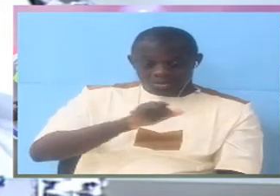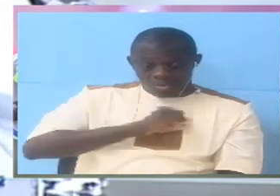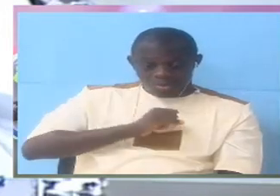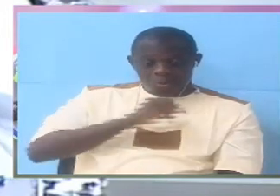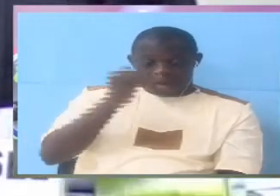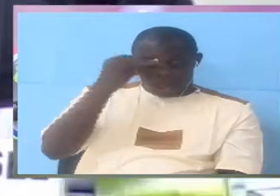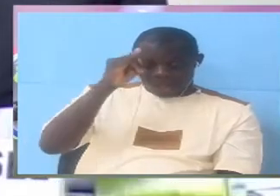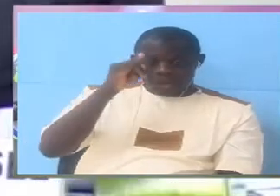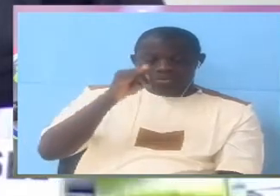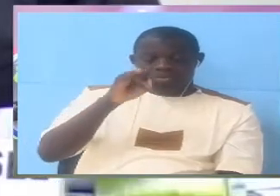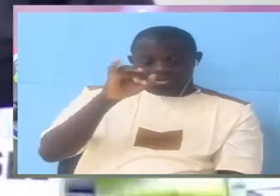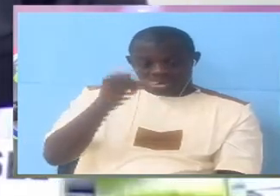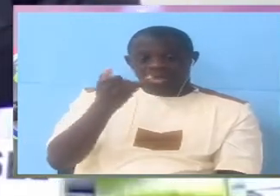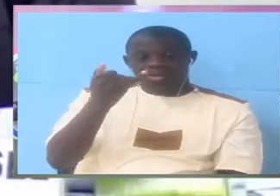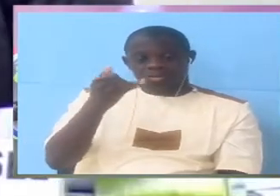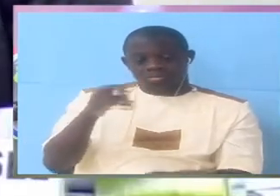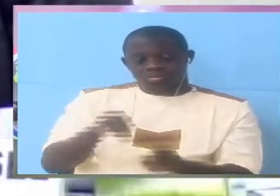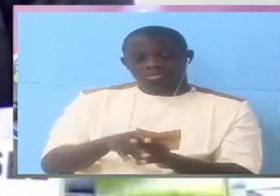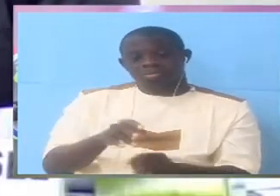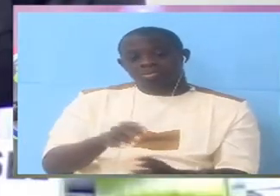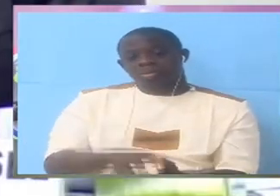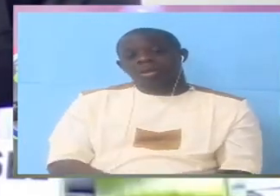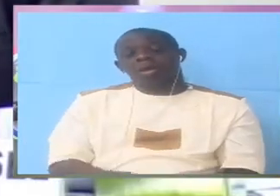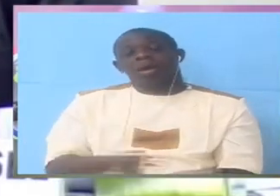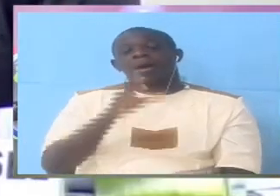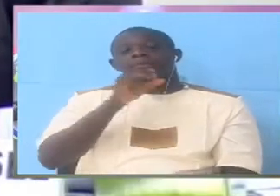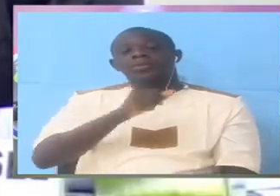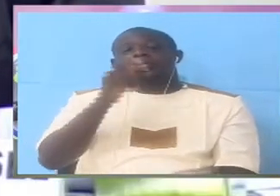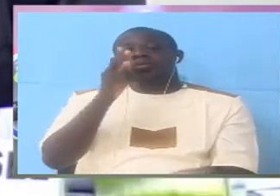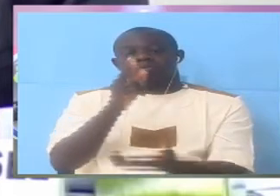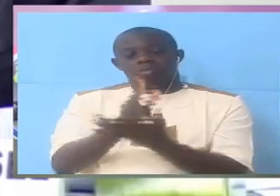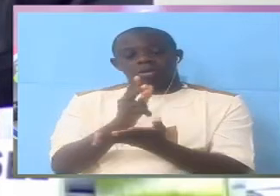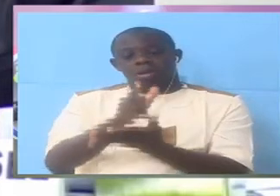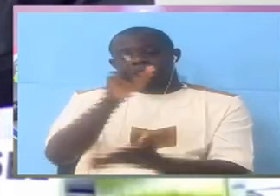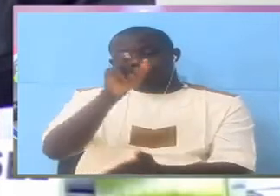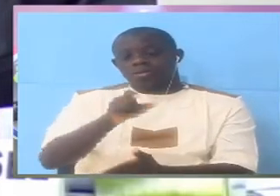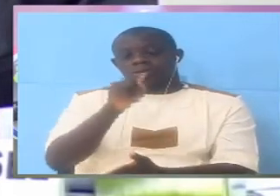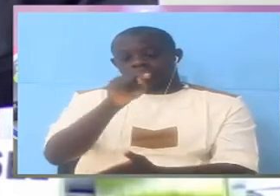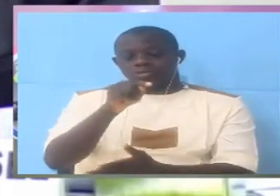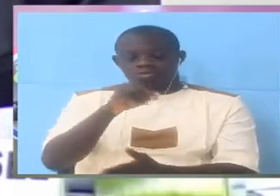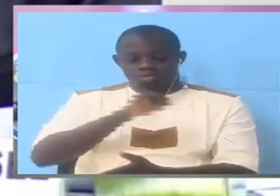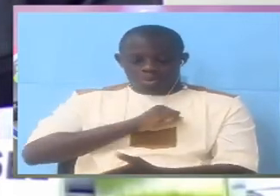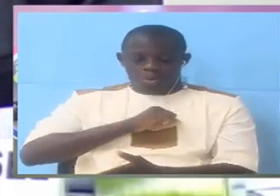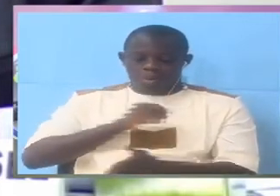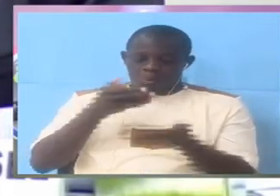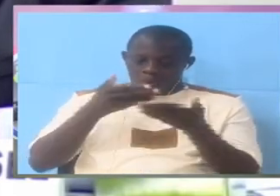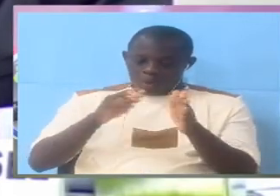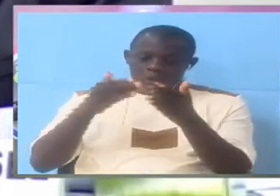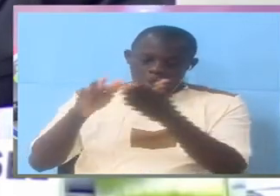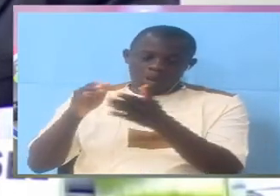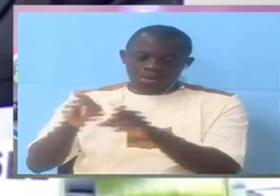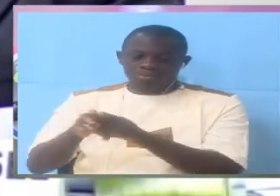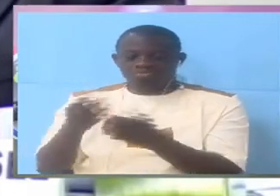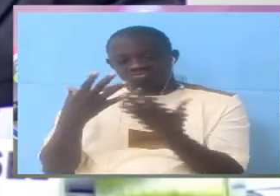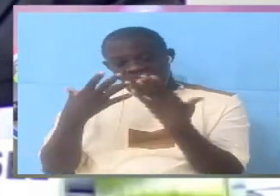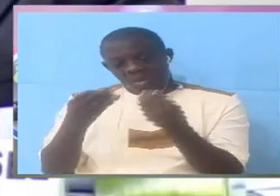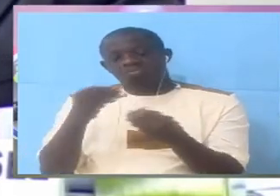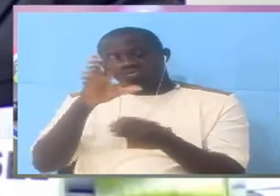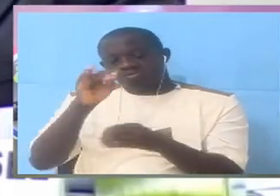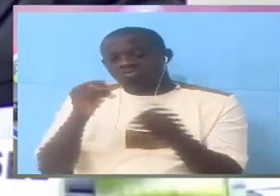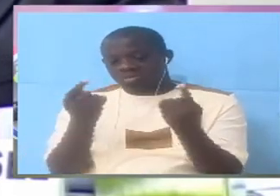Okay. All right. But, Mr. Witness, this has been your modus operandi. This is how you did things at the